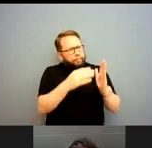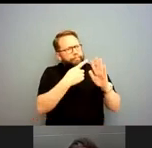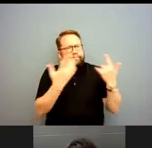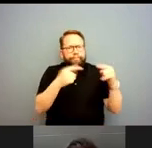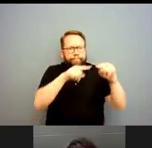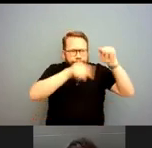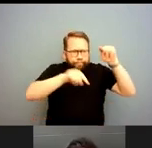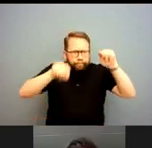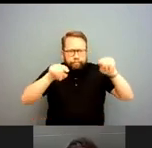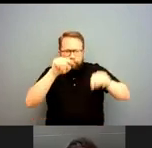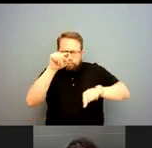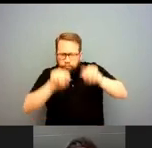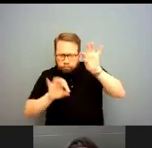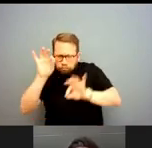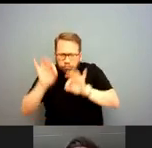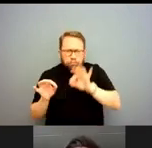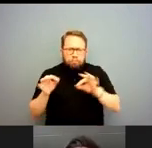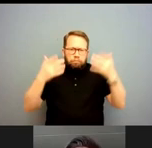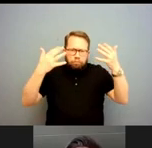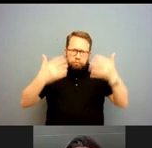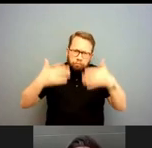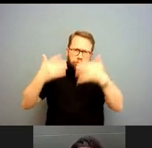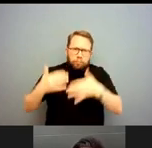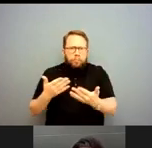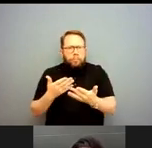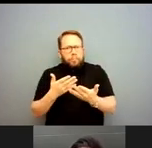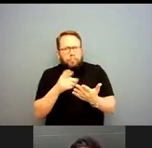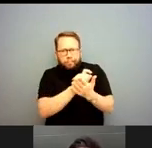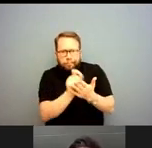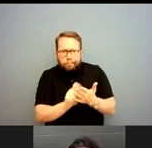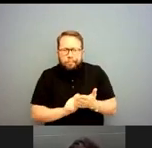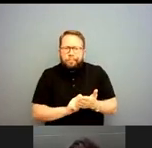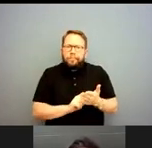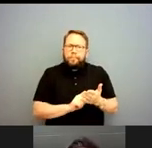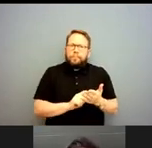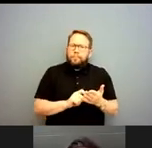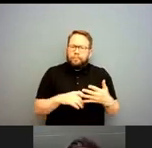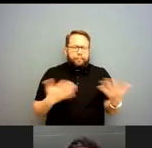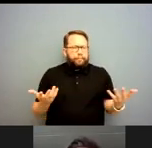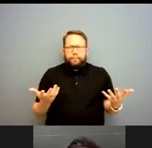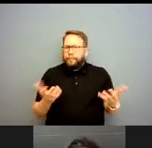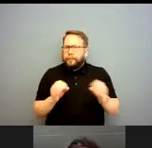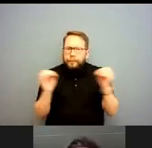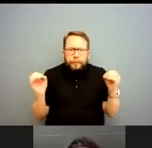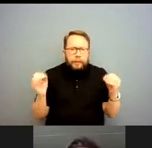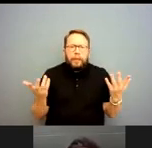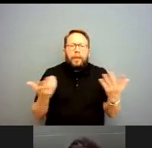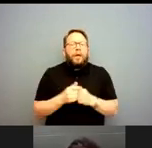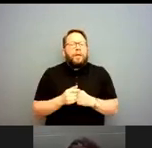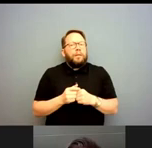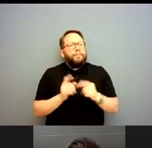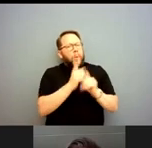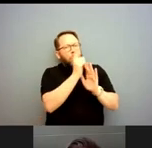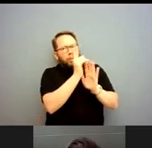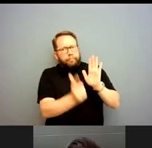to the national legislation, not to speak of the concrete results or changes achieved through these